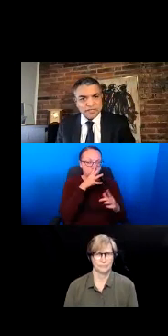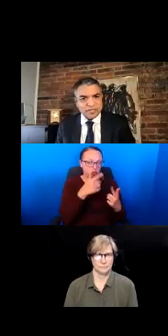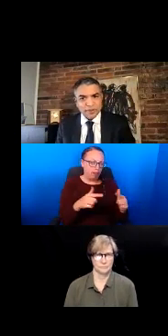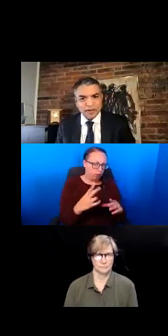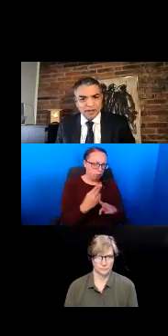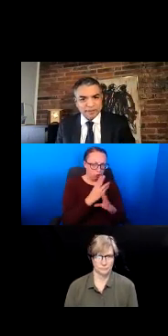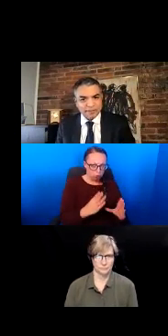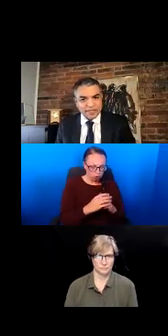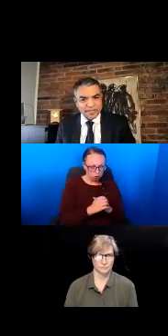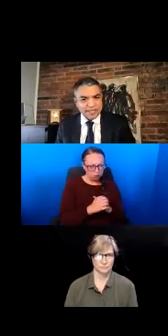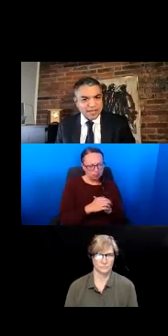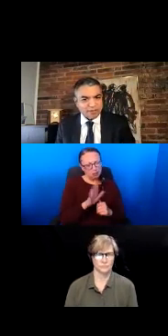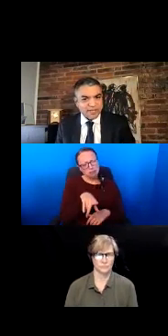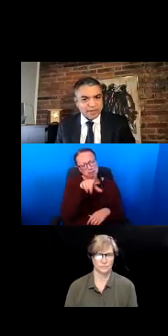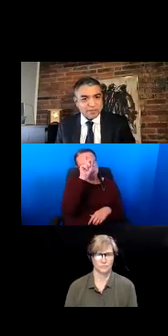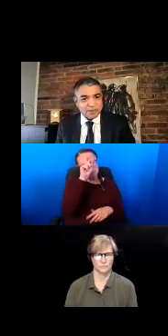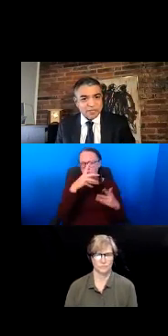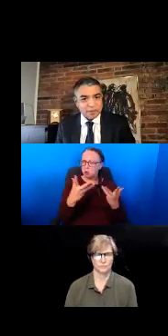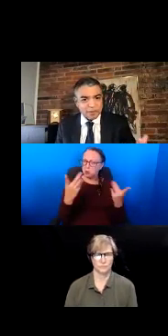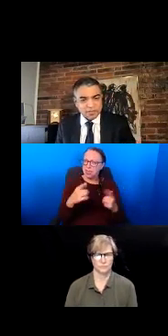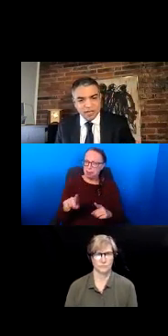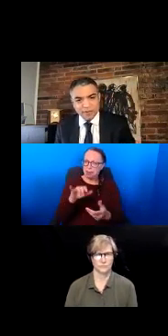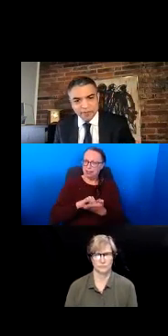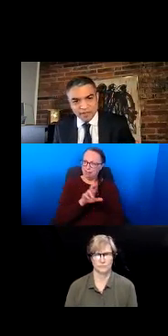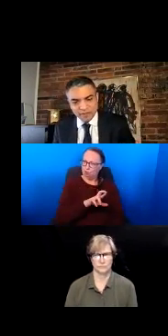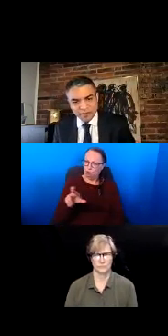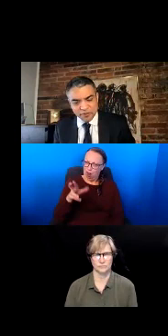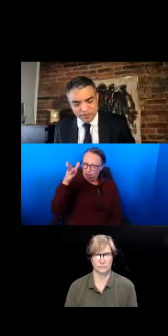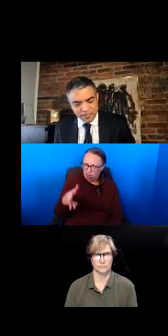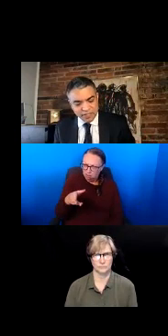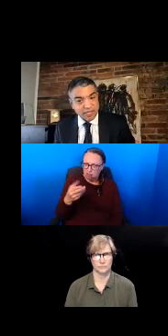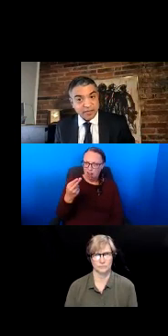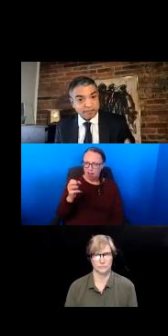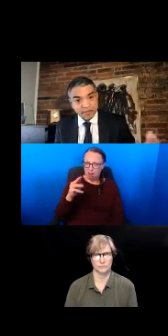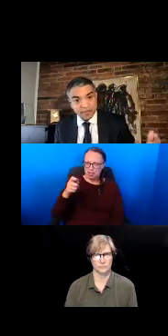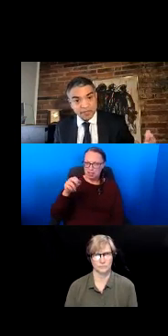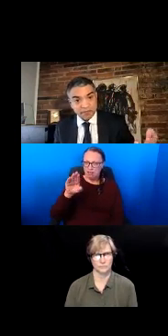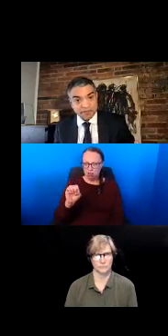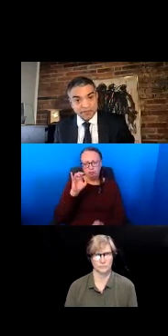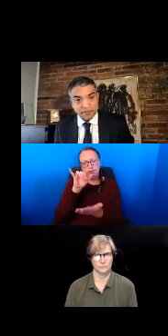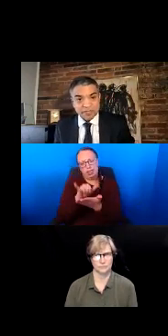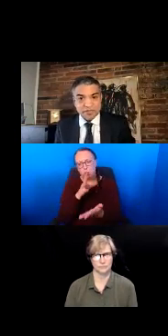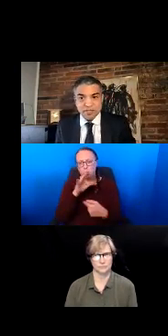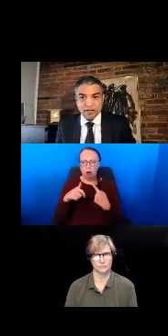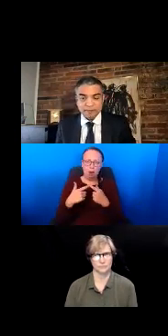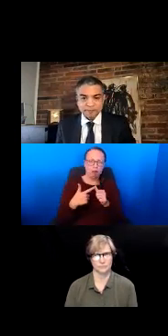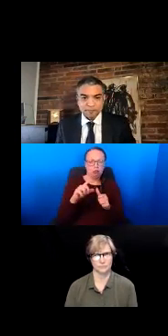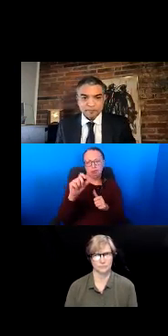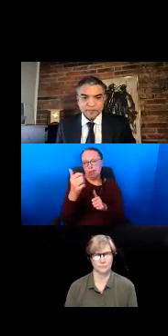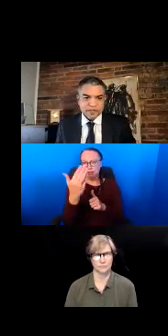what is going on in that right hemisphere. And that's what we're going to talk about for the first, I don't know, 10, 15 minutes of this